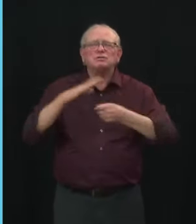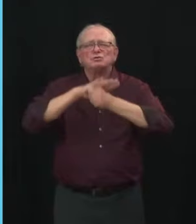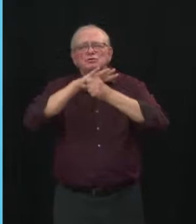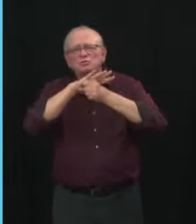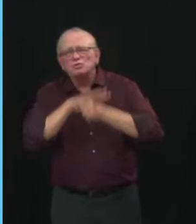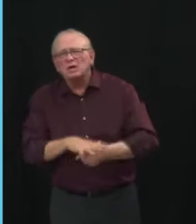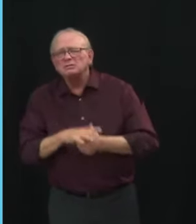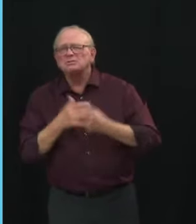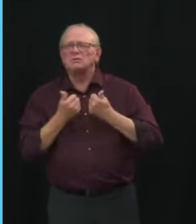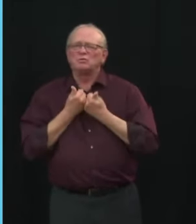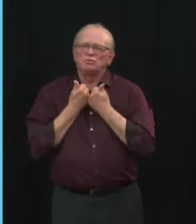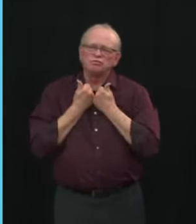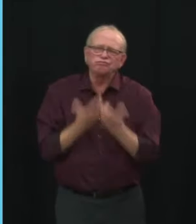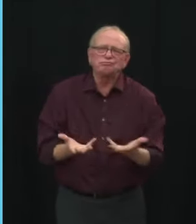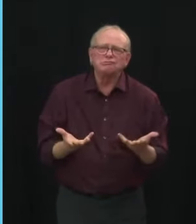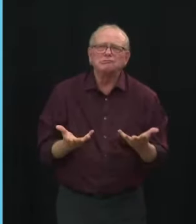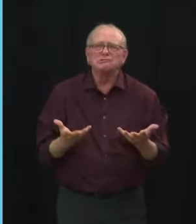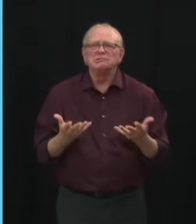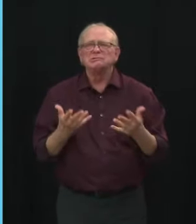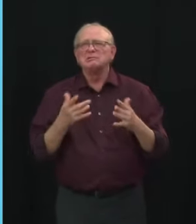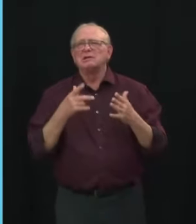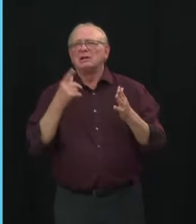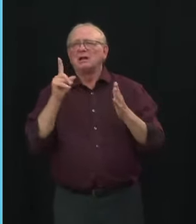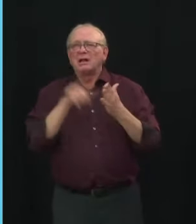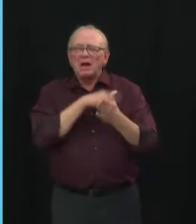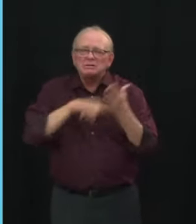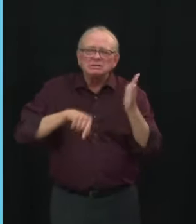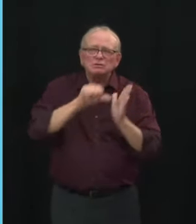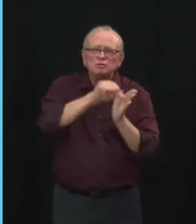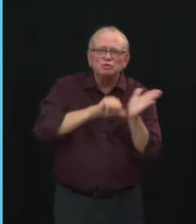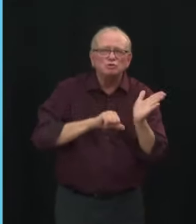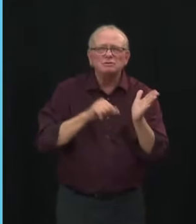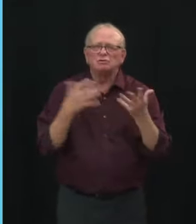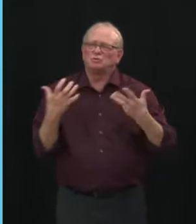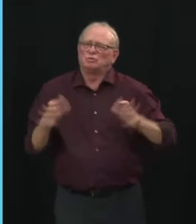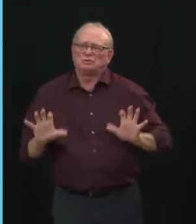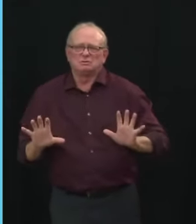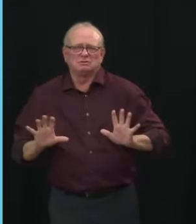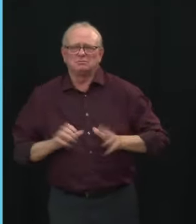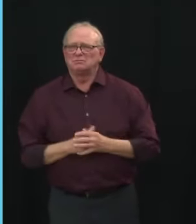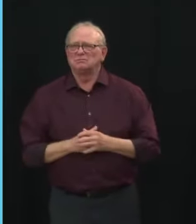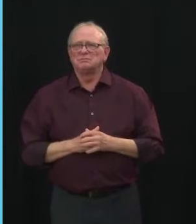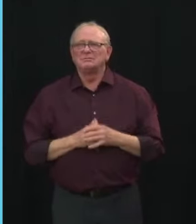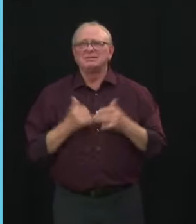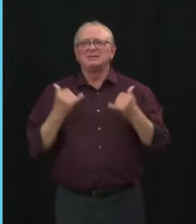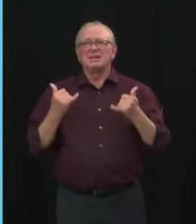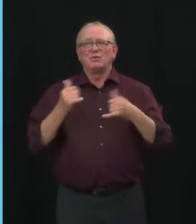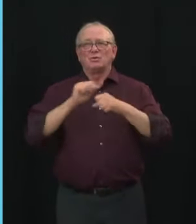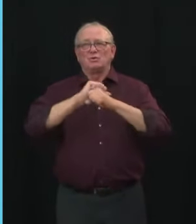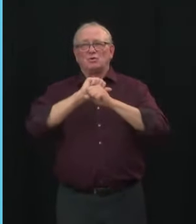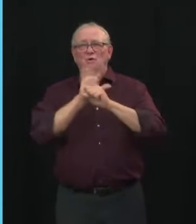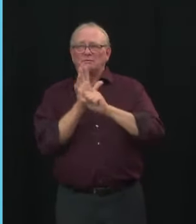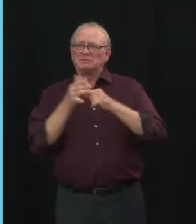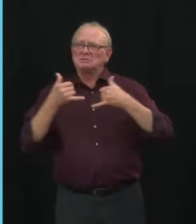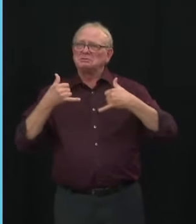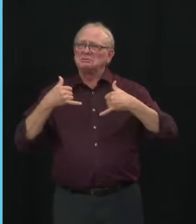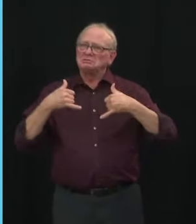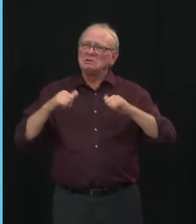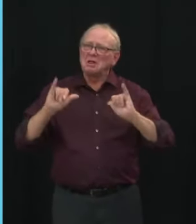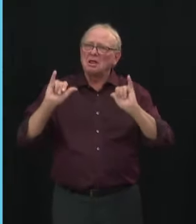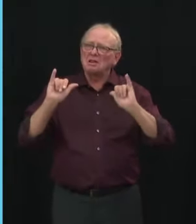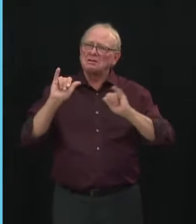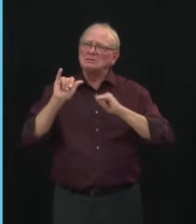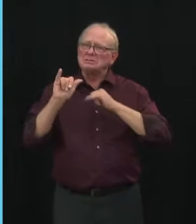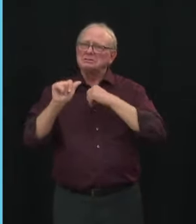in a bad year, canceling surgery, even with COVID-19. For now, COVID remains a real threat, but we've come a long